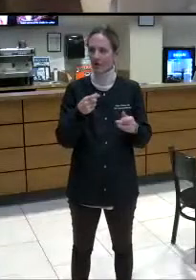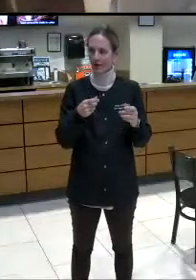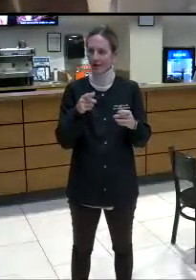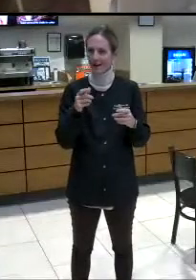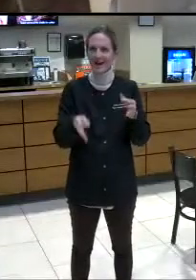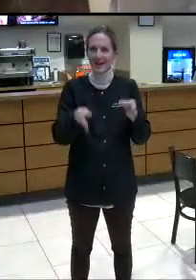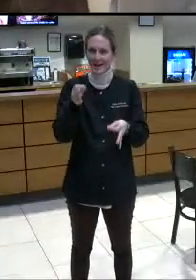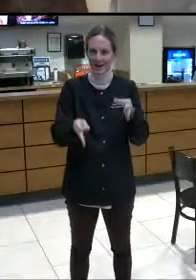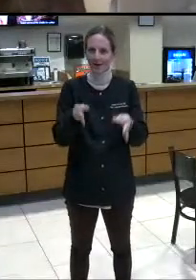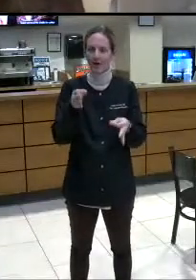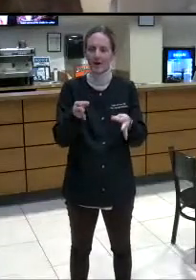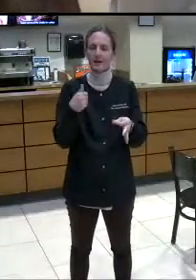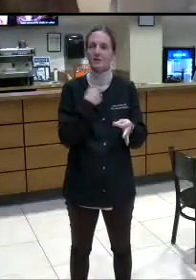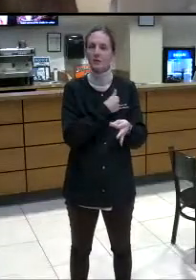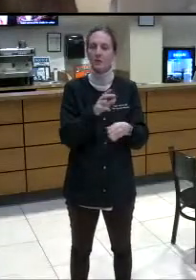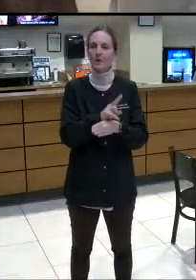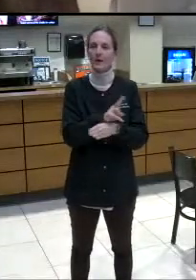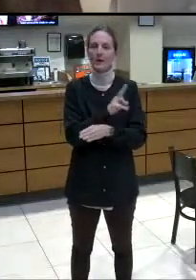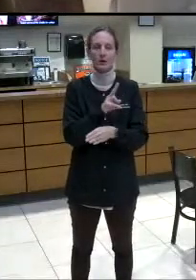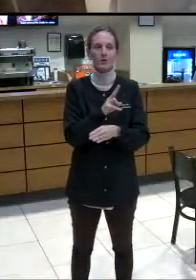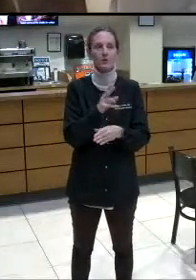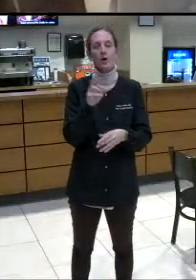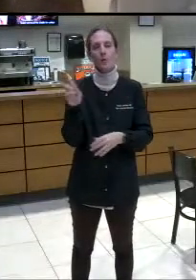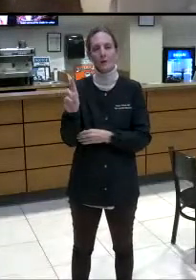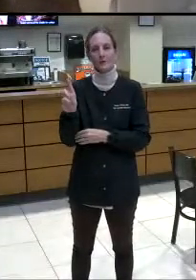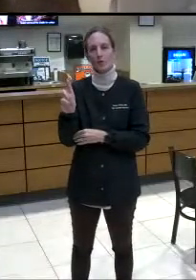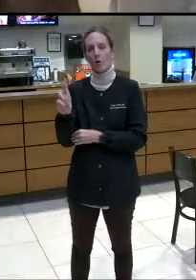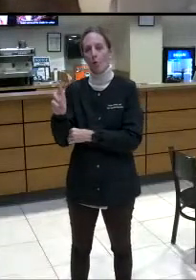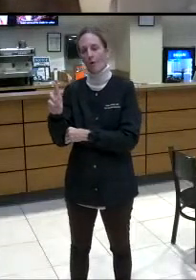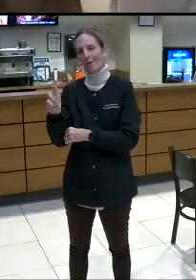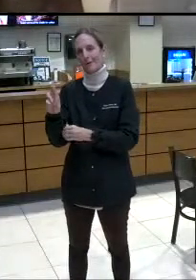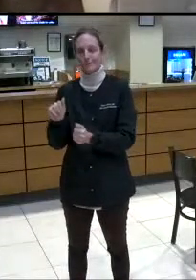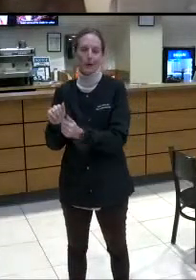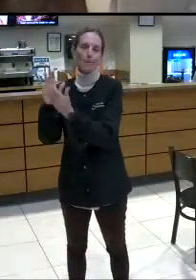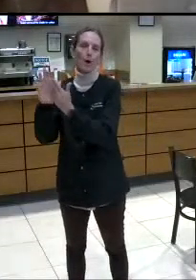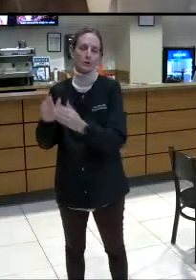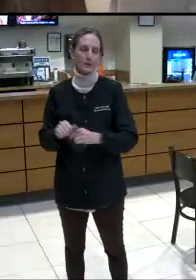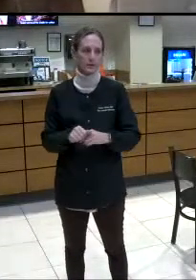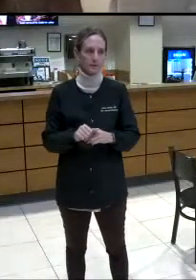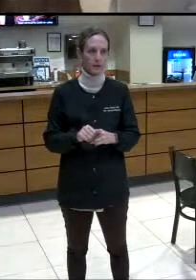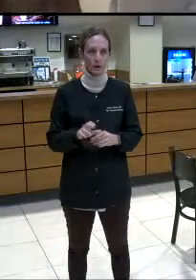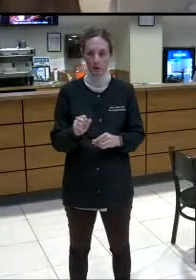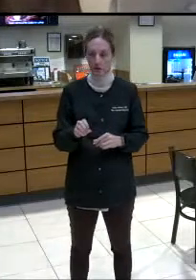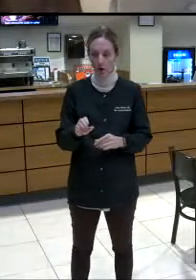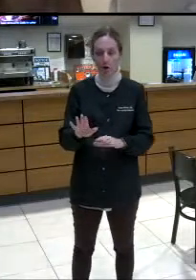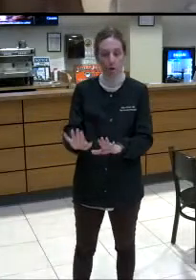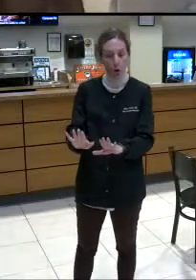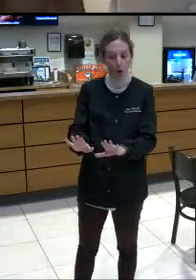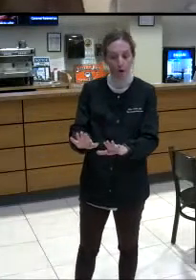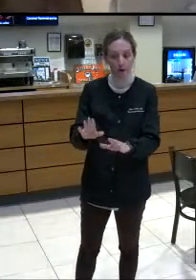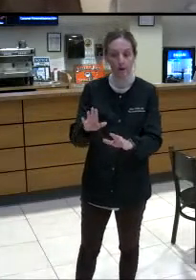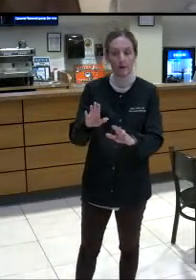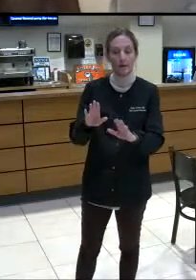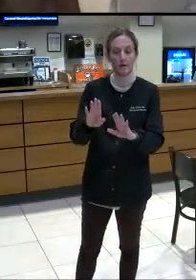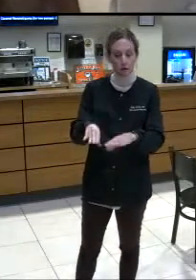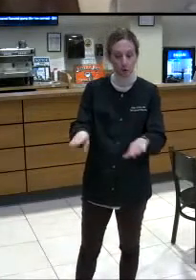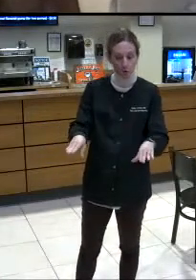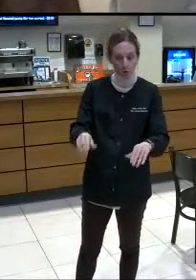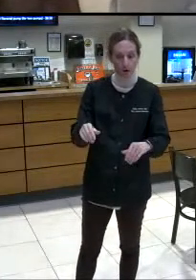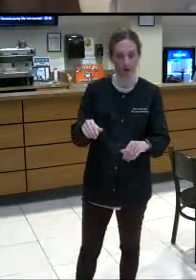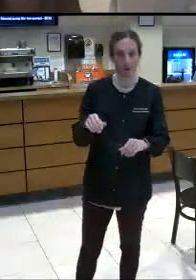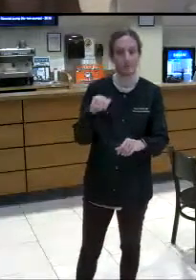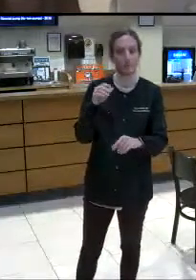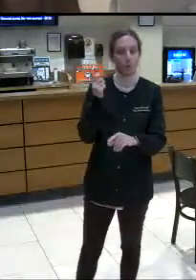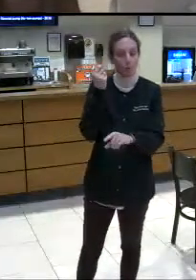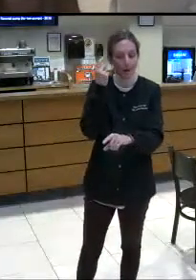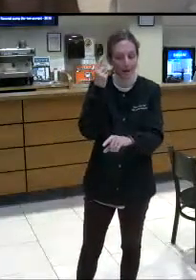we use restorative approaches during the hearing to make sure that the kids understood, look, this is what happened. We get it. We understand that you guys